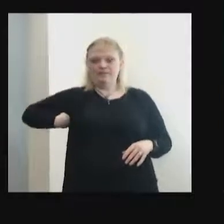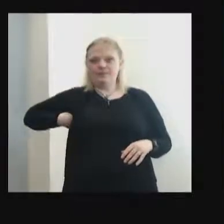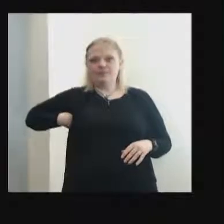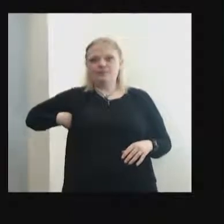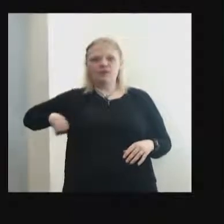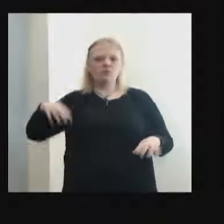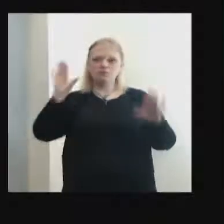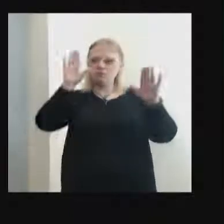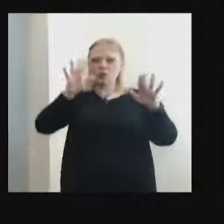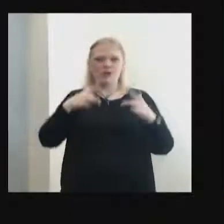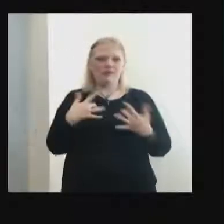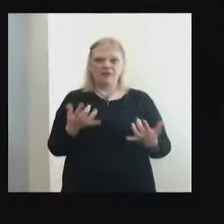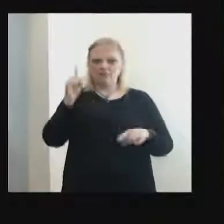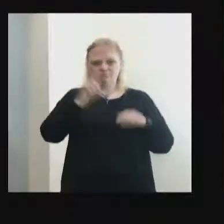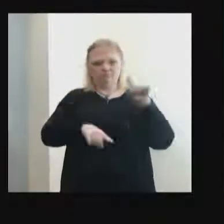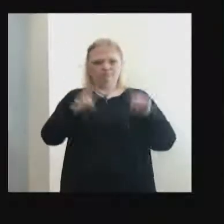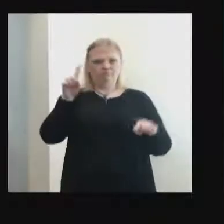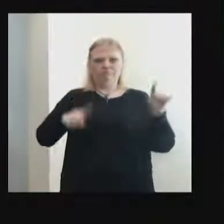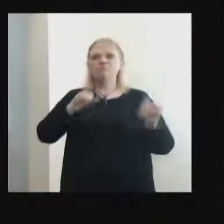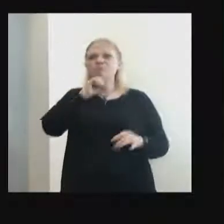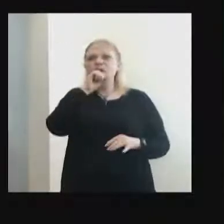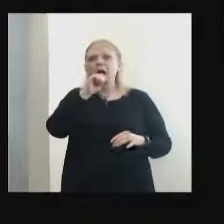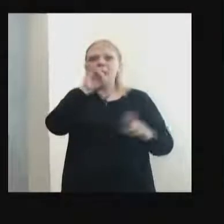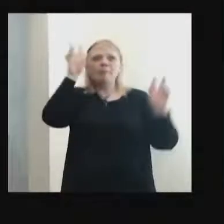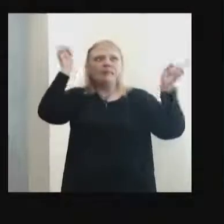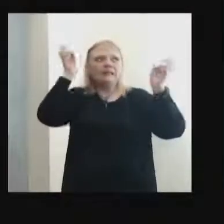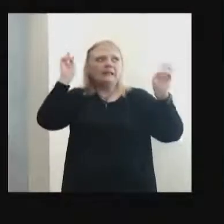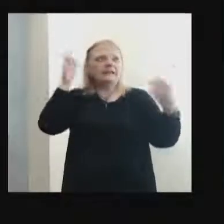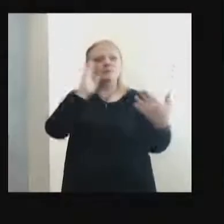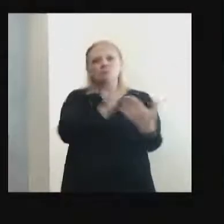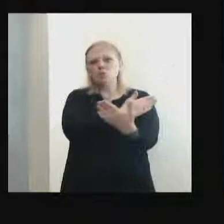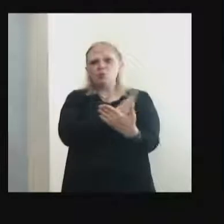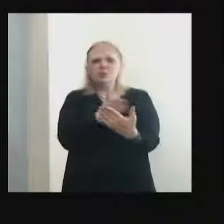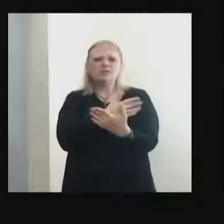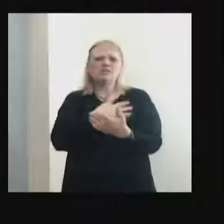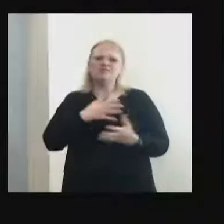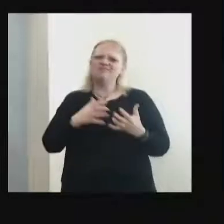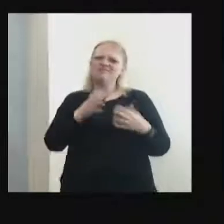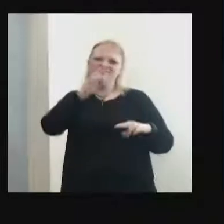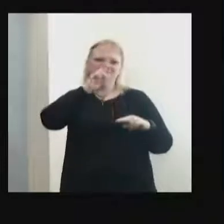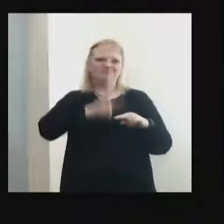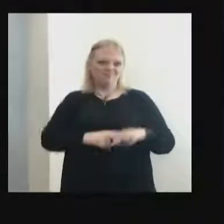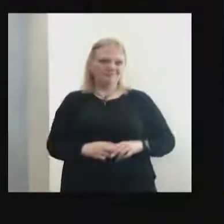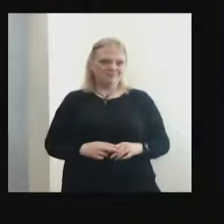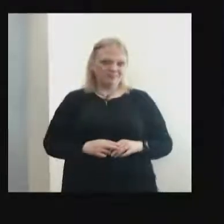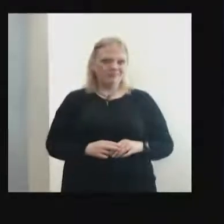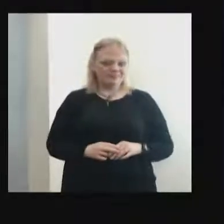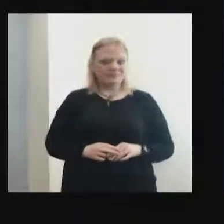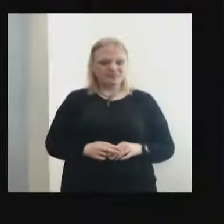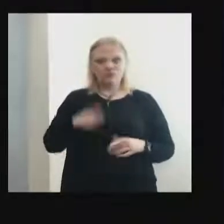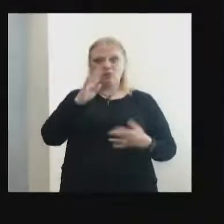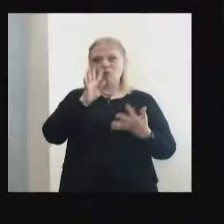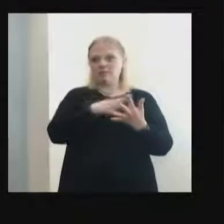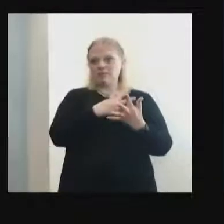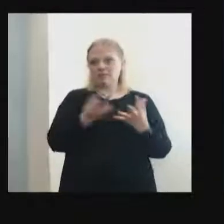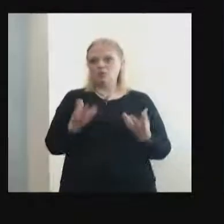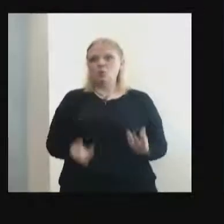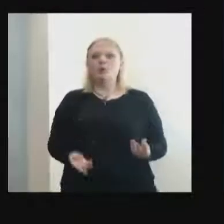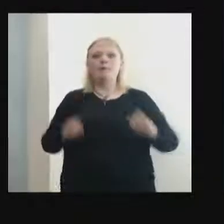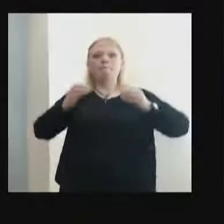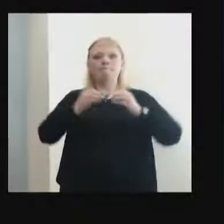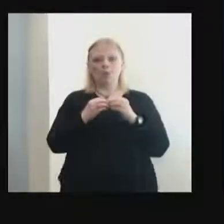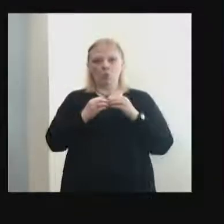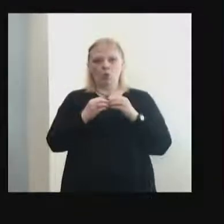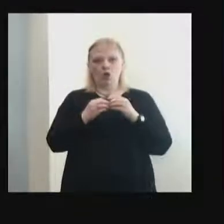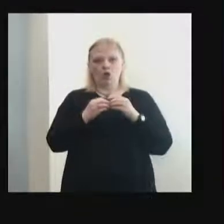great event. They all had different prom themes and music, and it was just a lot of fun. We are going to schedule